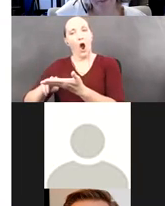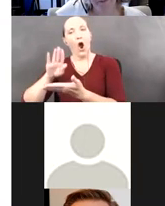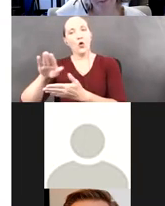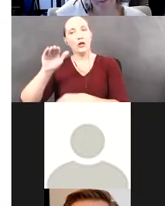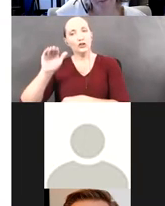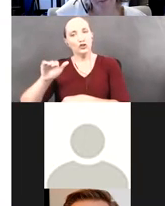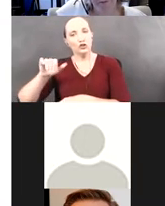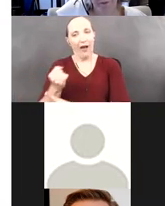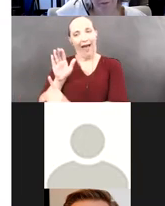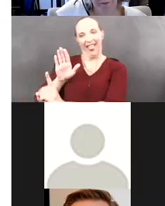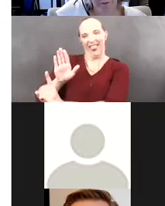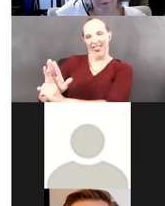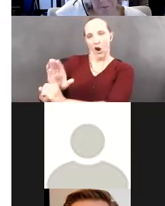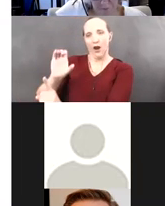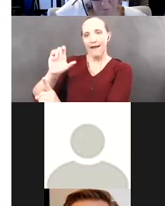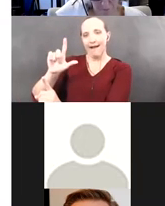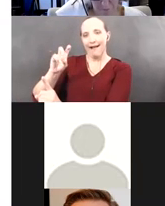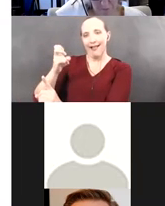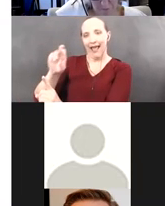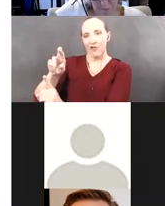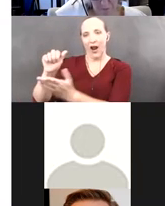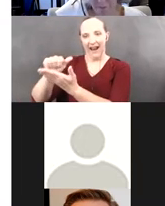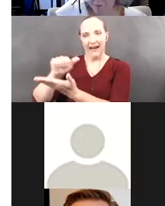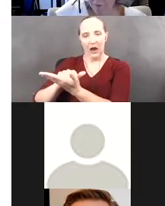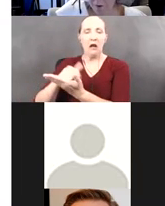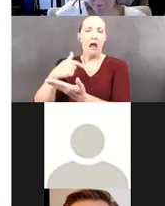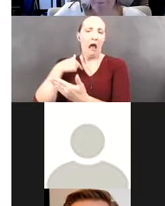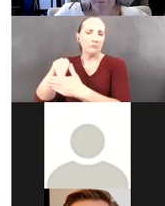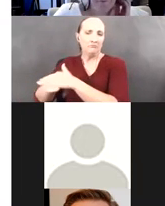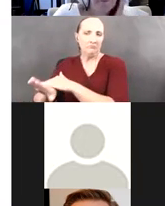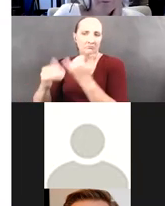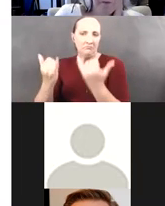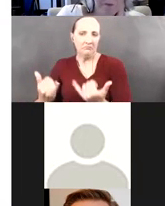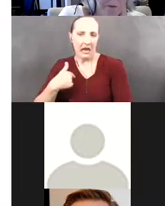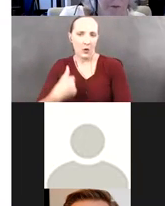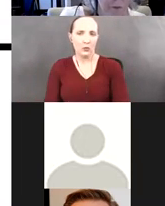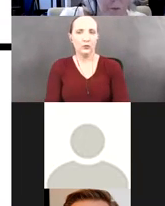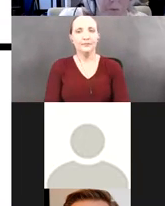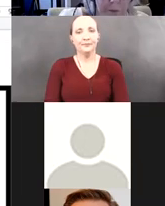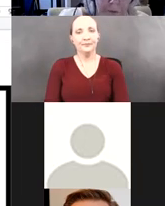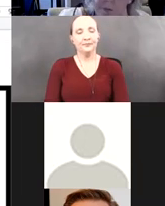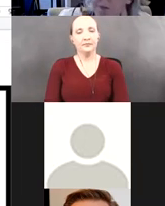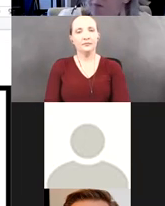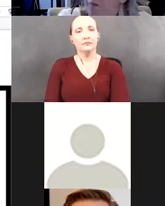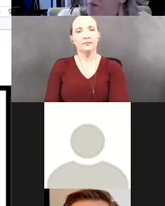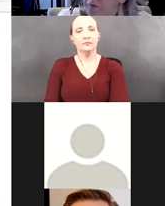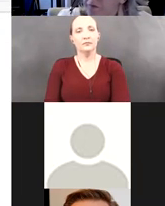Minds, tiene que So I'm entrar a going la to cuenta de navigate Clever to a de su hijo. student Entonces Clever voy a account navegar now. a una cuenta estudiantil de